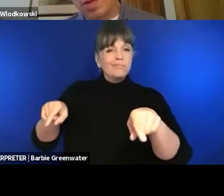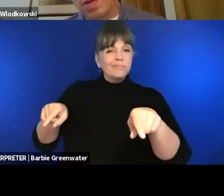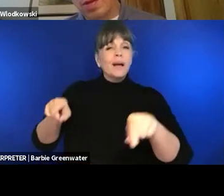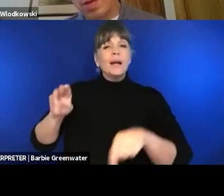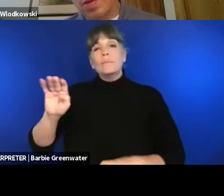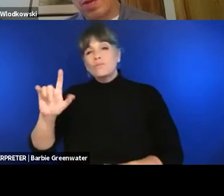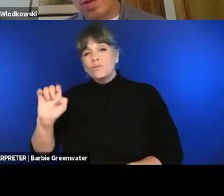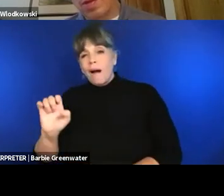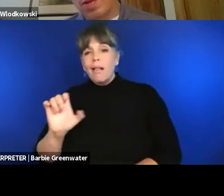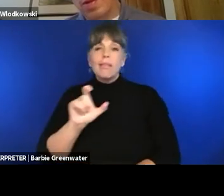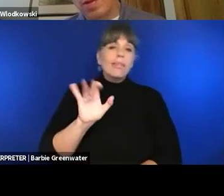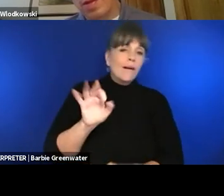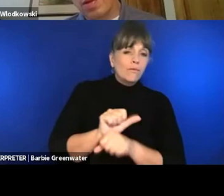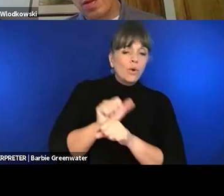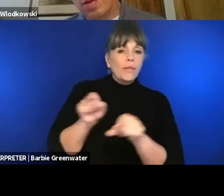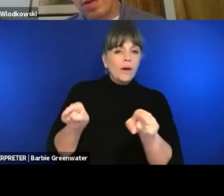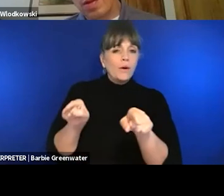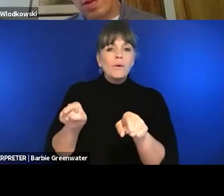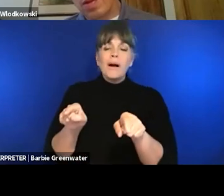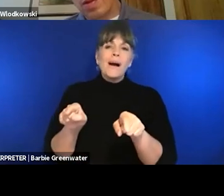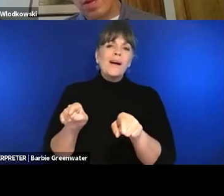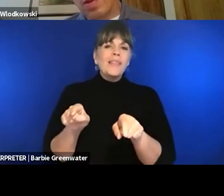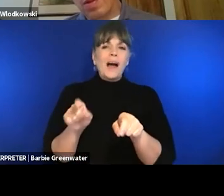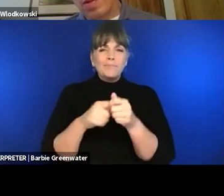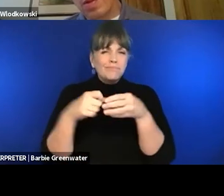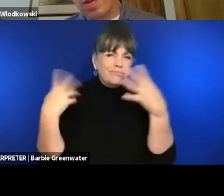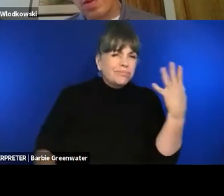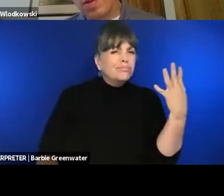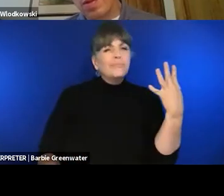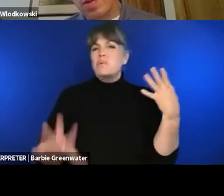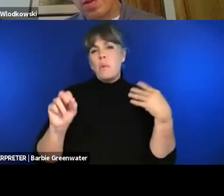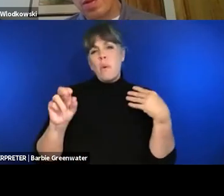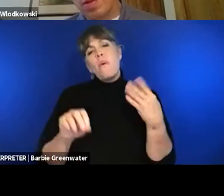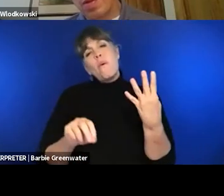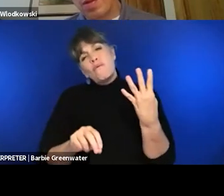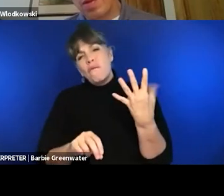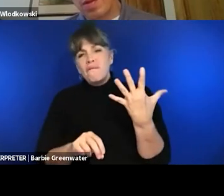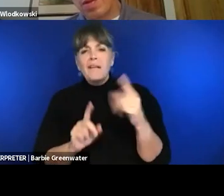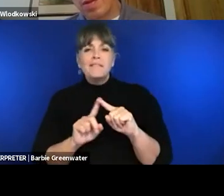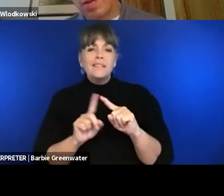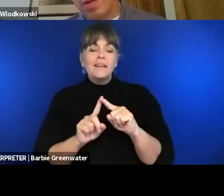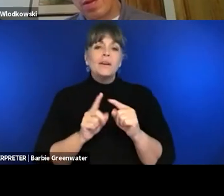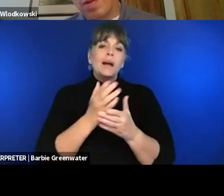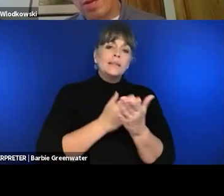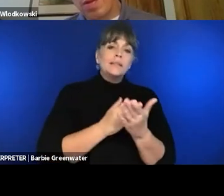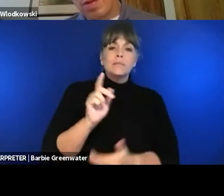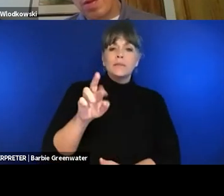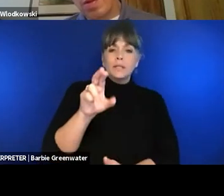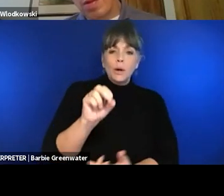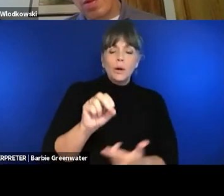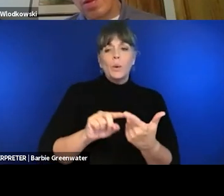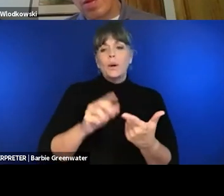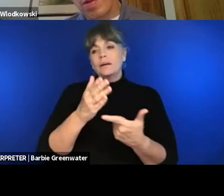numerous. We usually receive 4 or 5 different file formats, certain formats in stereo, certain in mono, certain with